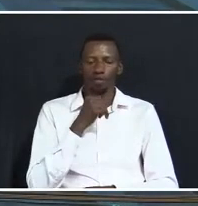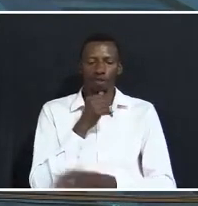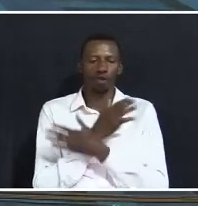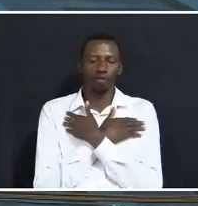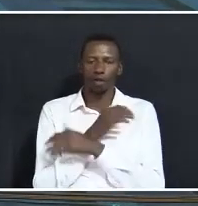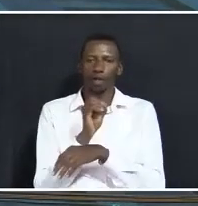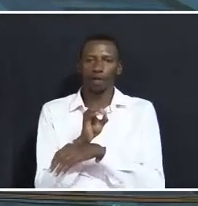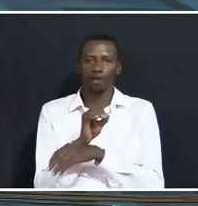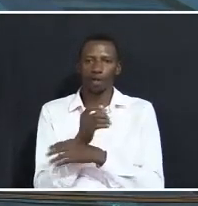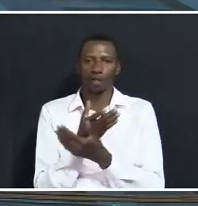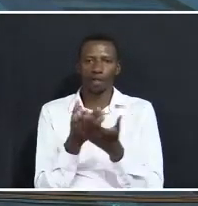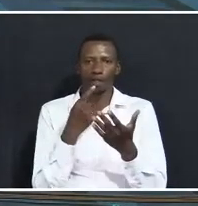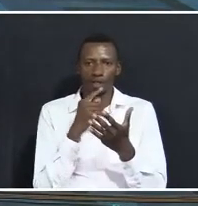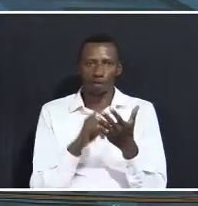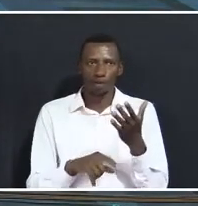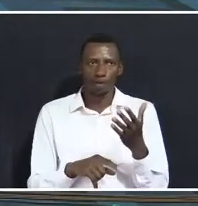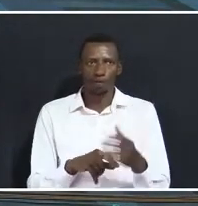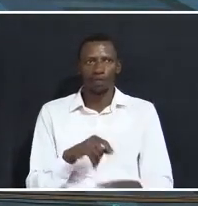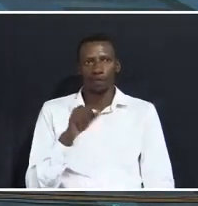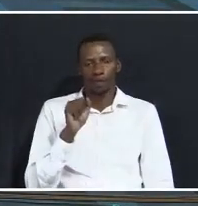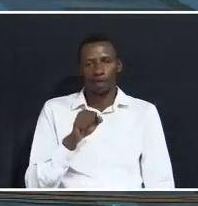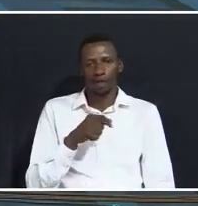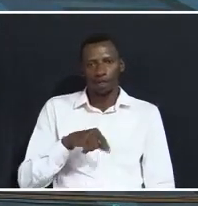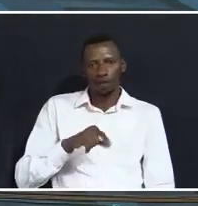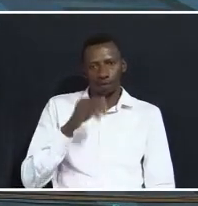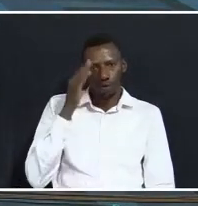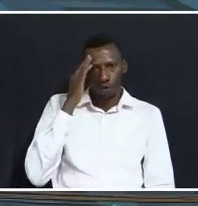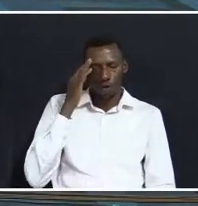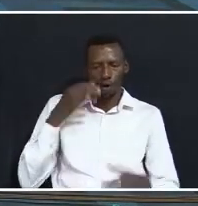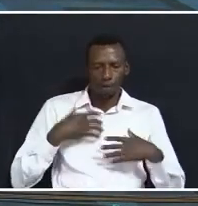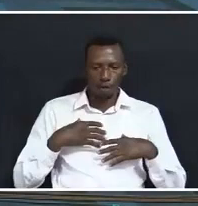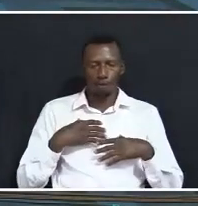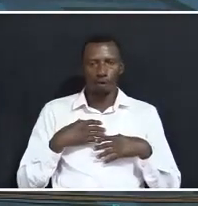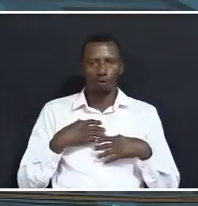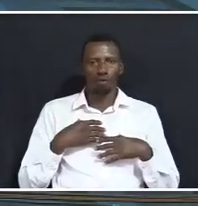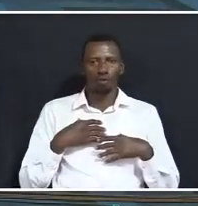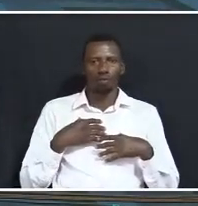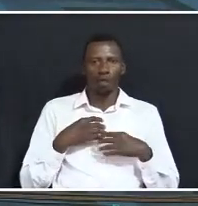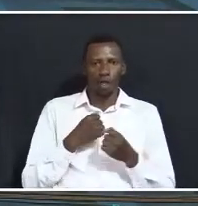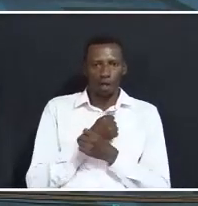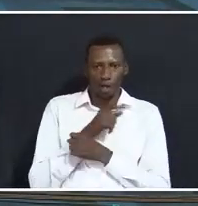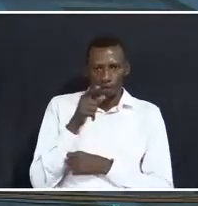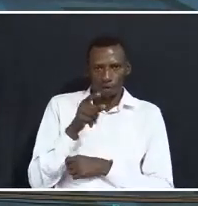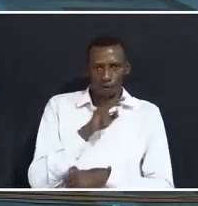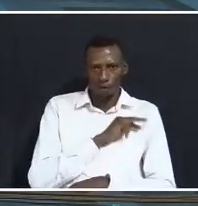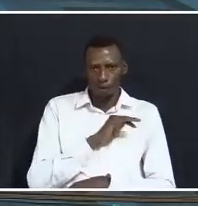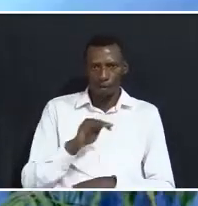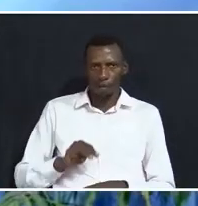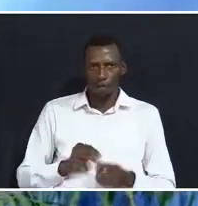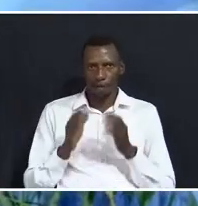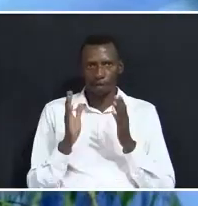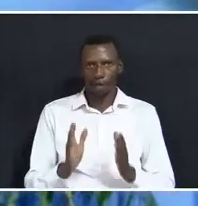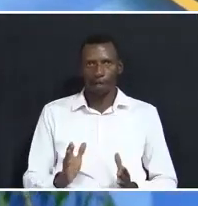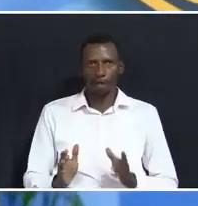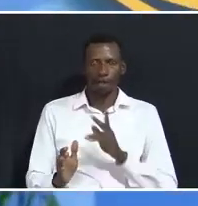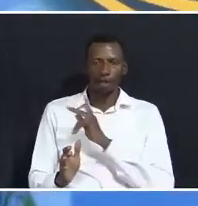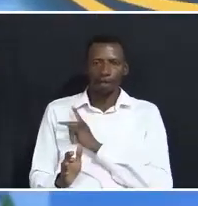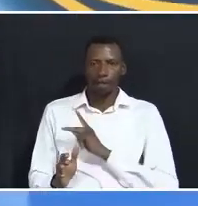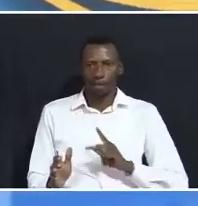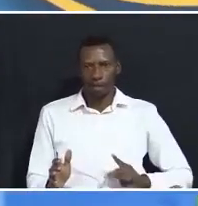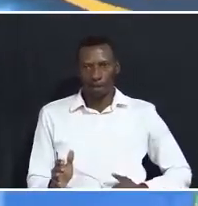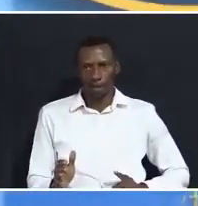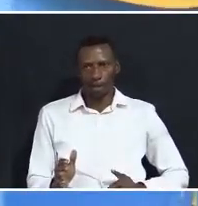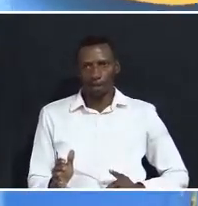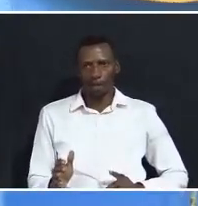Otherwise, they are simply saying, yes, we notice that people are recognizing you as the Messiah, the King,